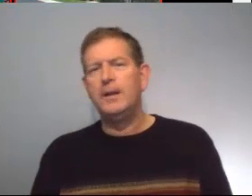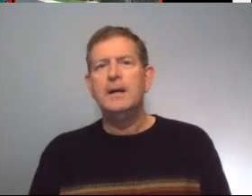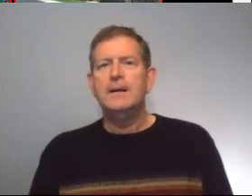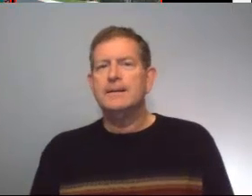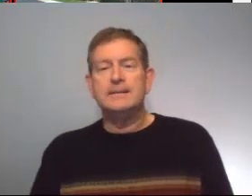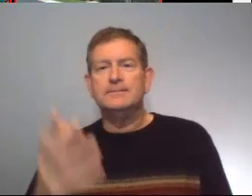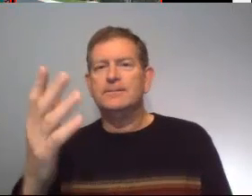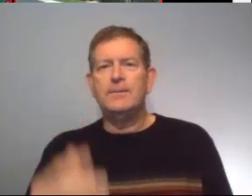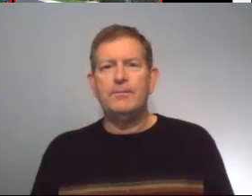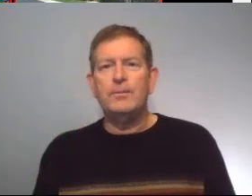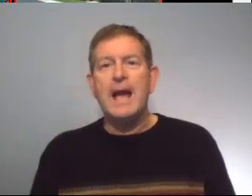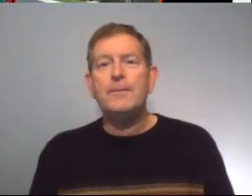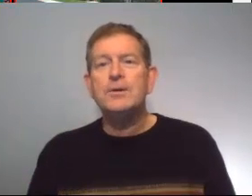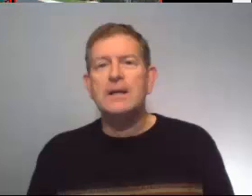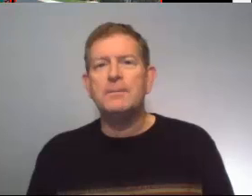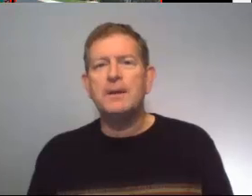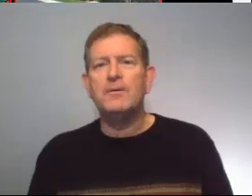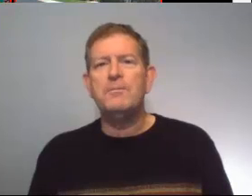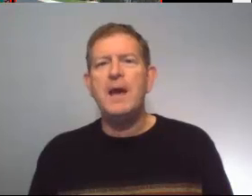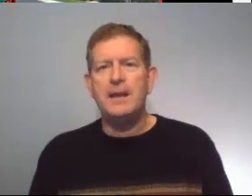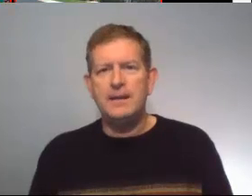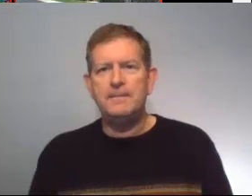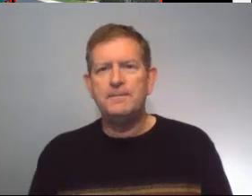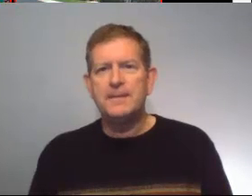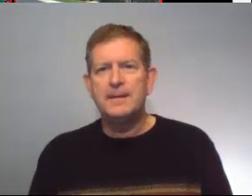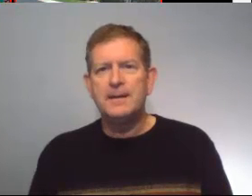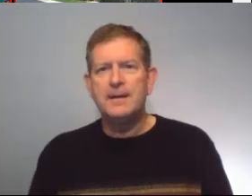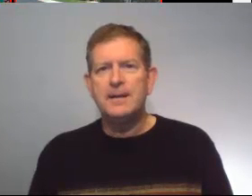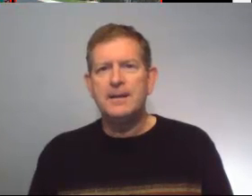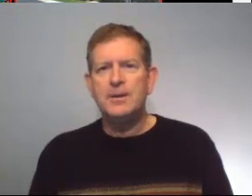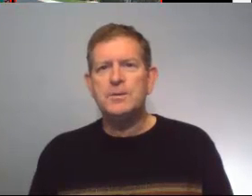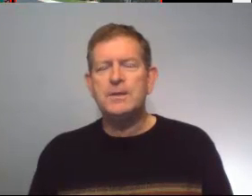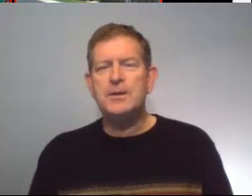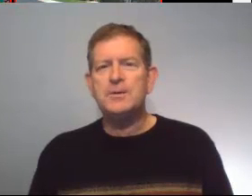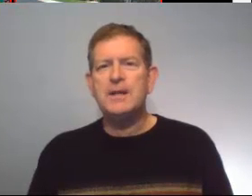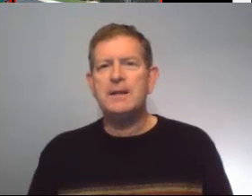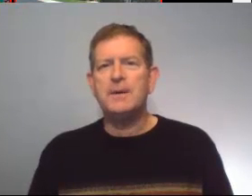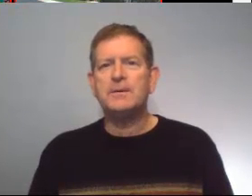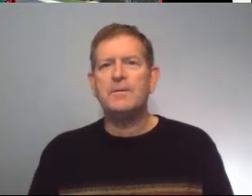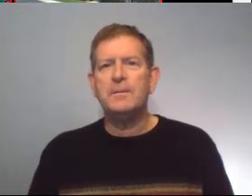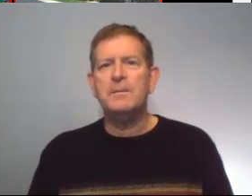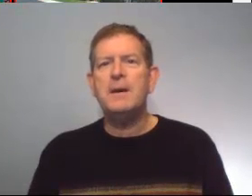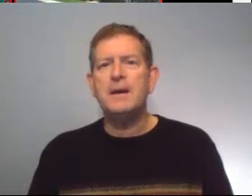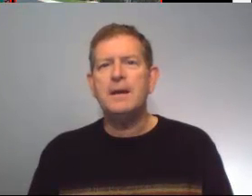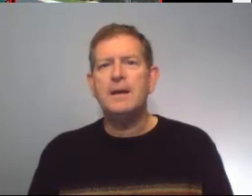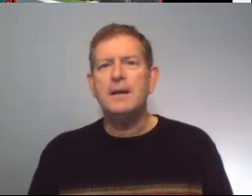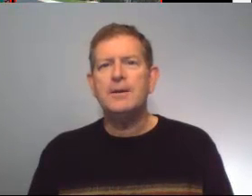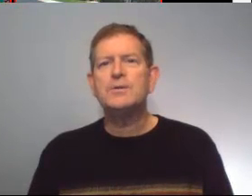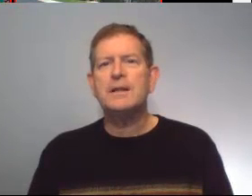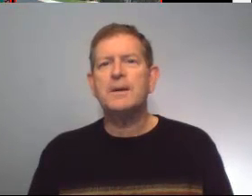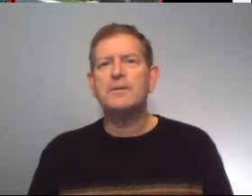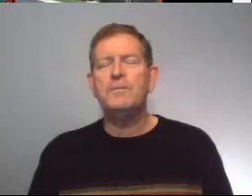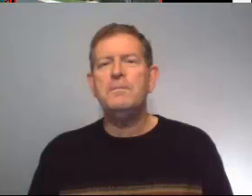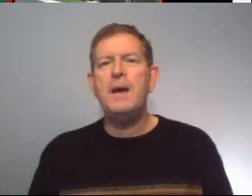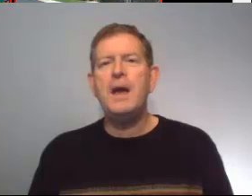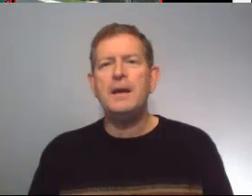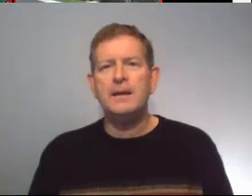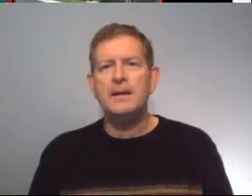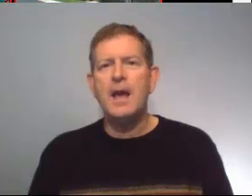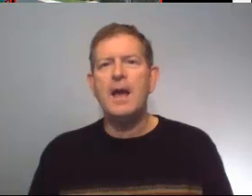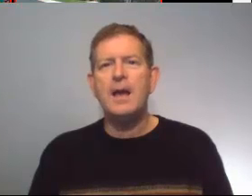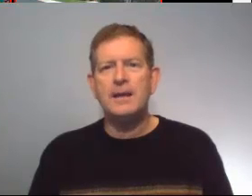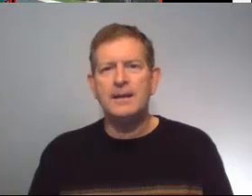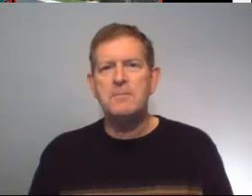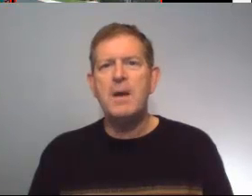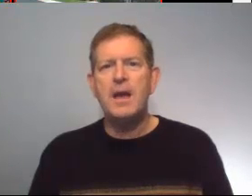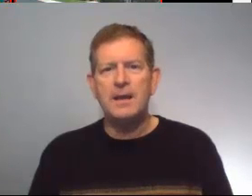never say own. Yeah, but you say the month of May. You don't say the month of May. You say the month of